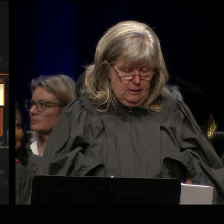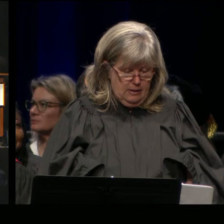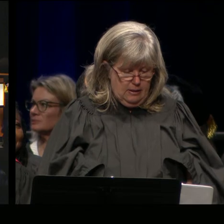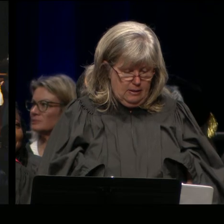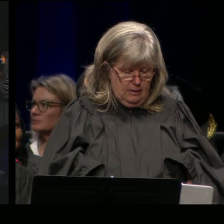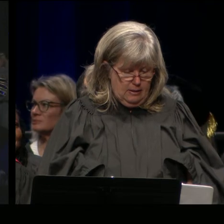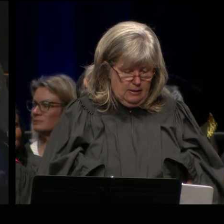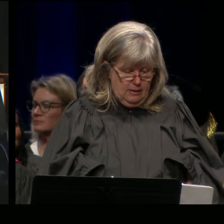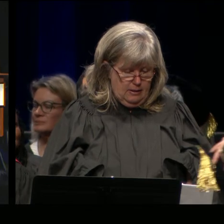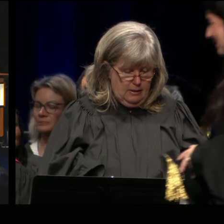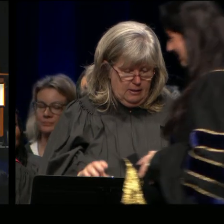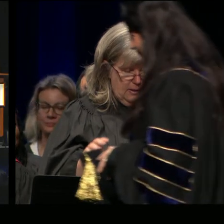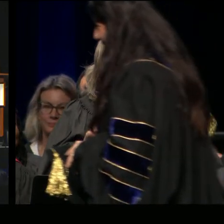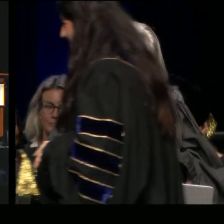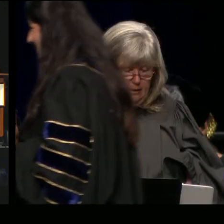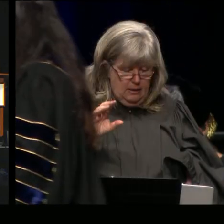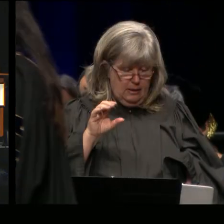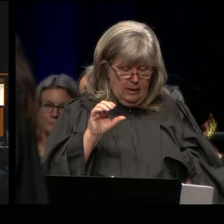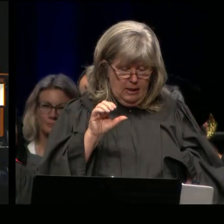Abir Hamze.